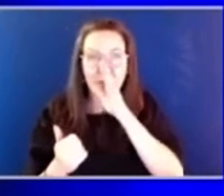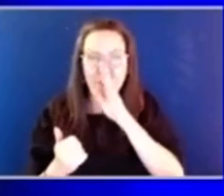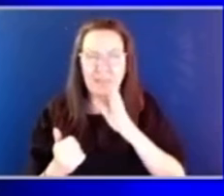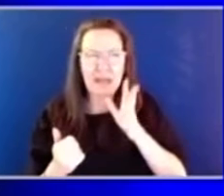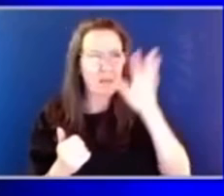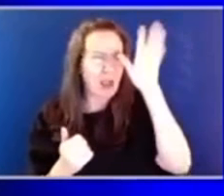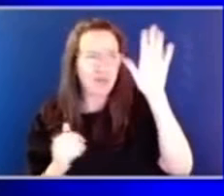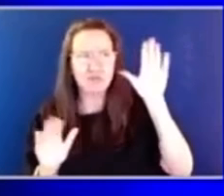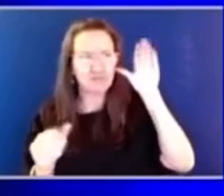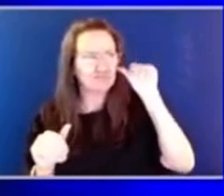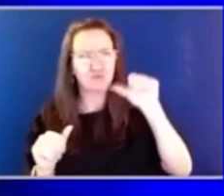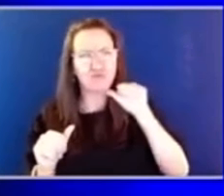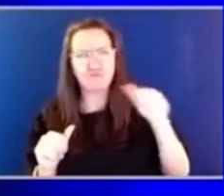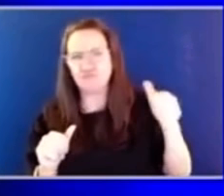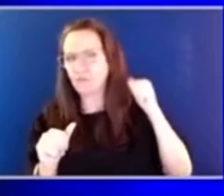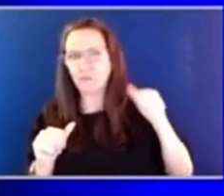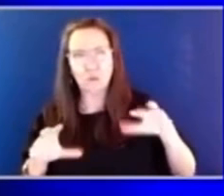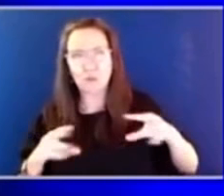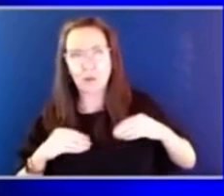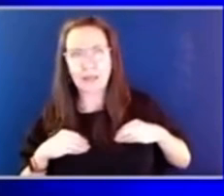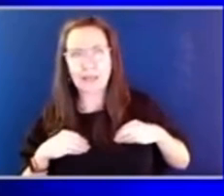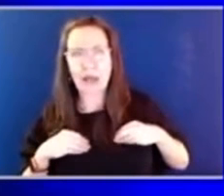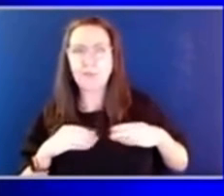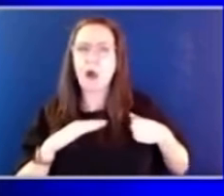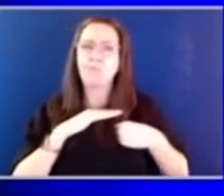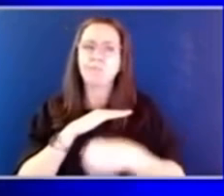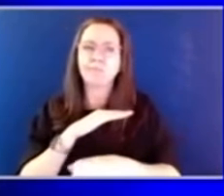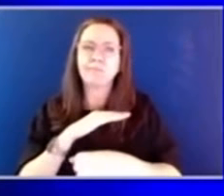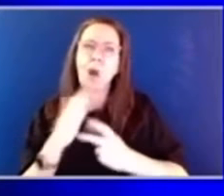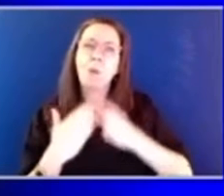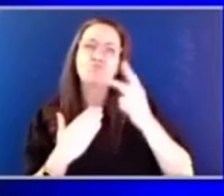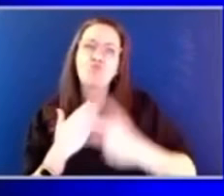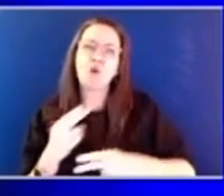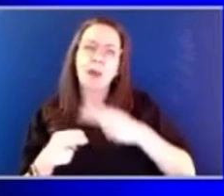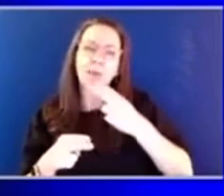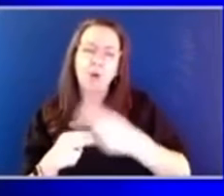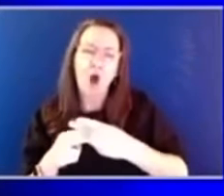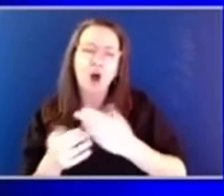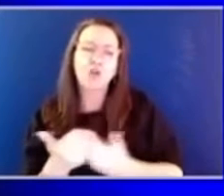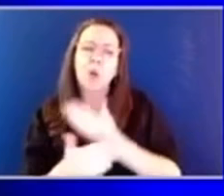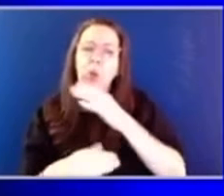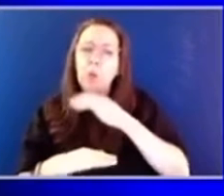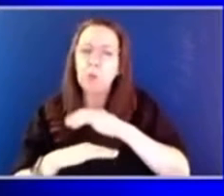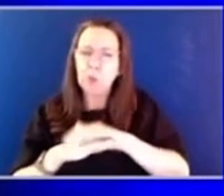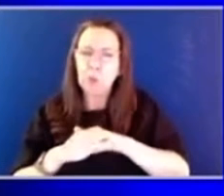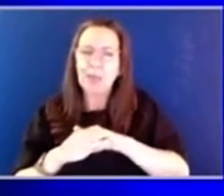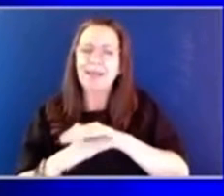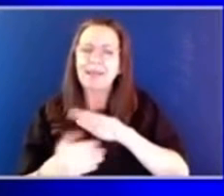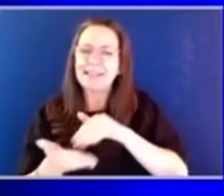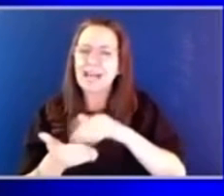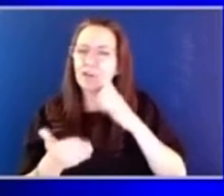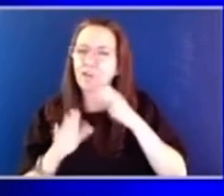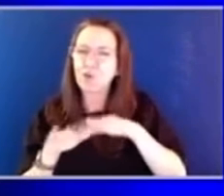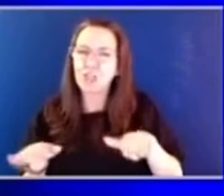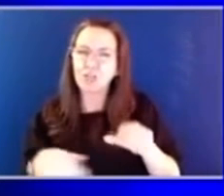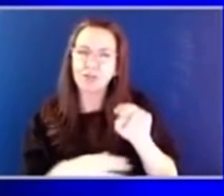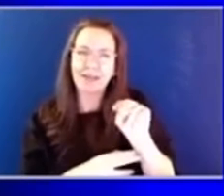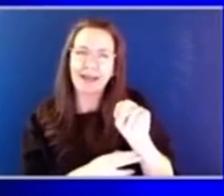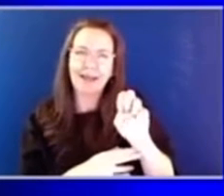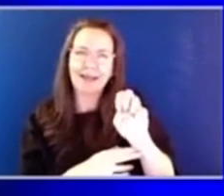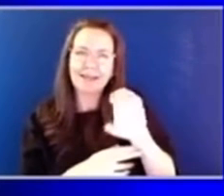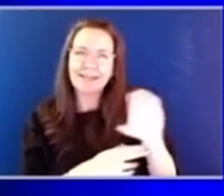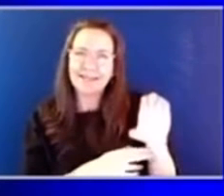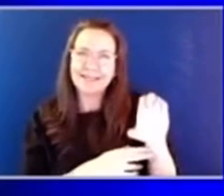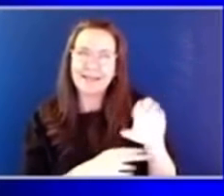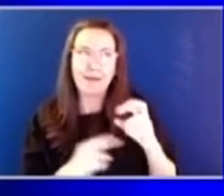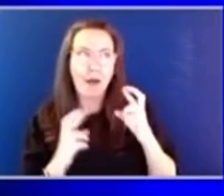program at the New England Center for Children, also known as NECC, a local school for autistic children, in hopes I could overcome